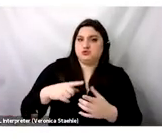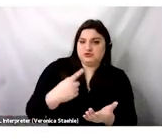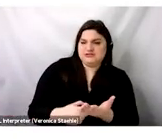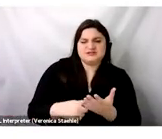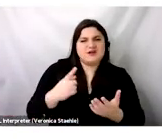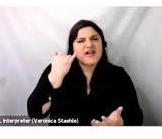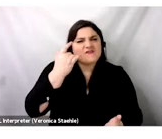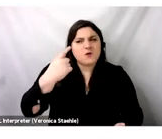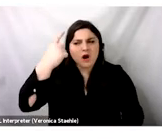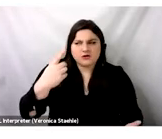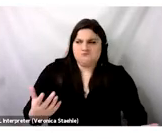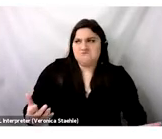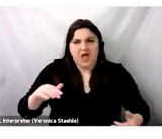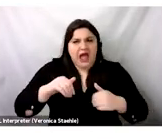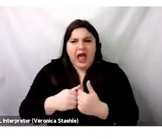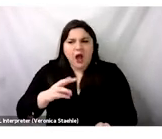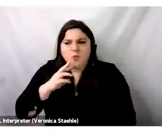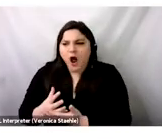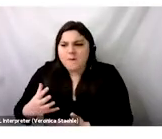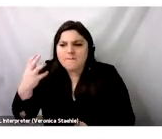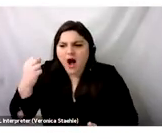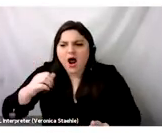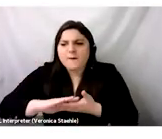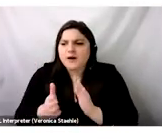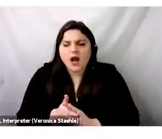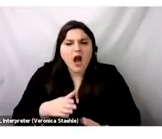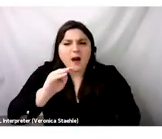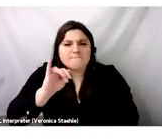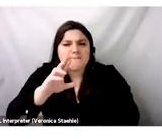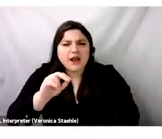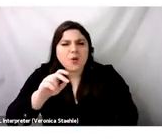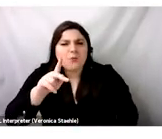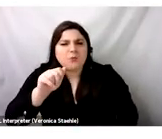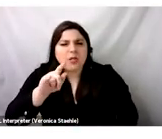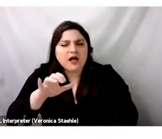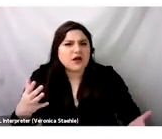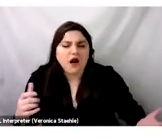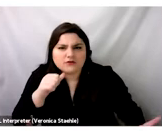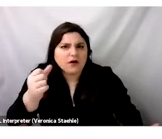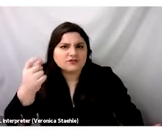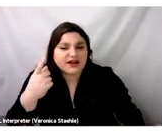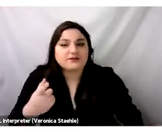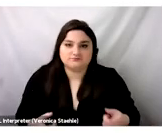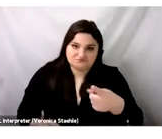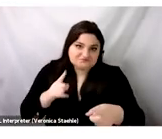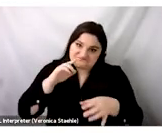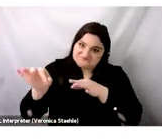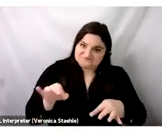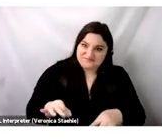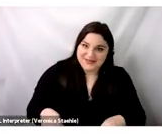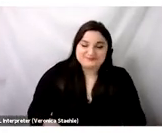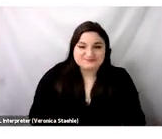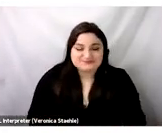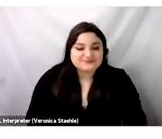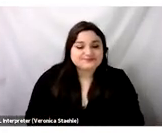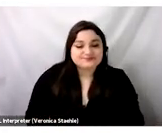how. The recycling system is not great. A plastic bottle finds its